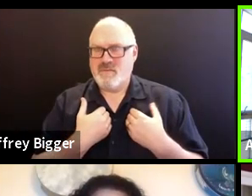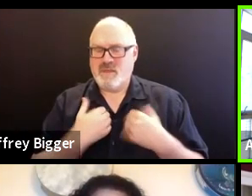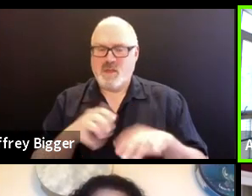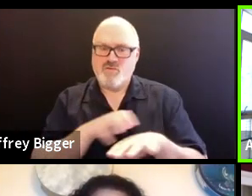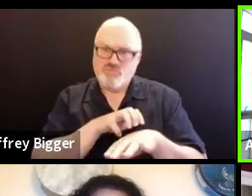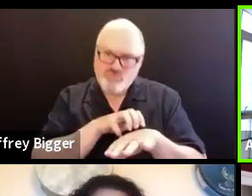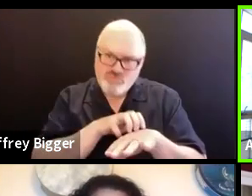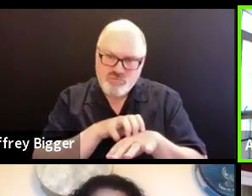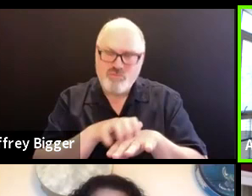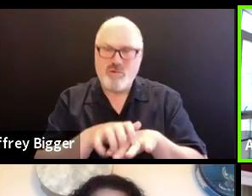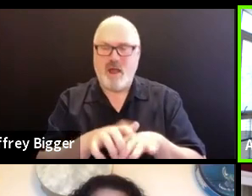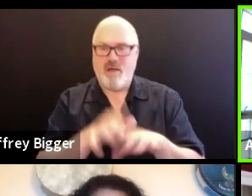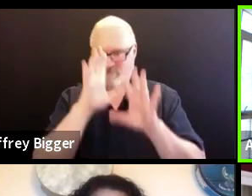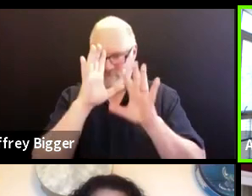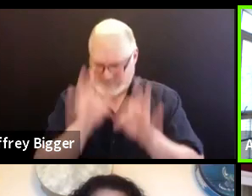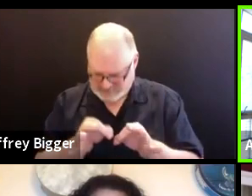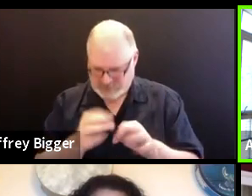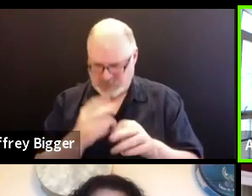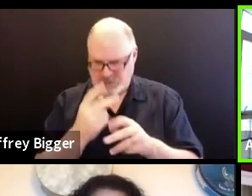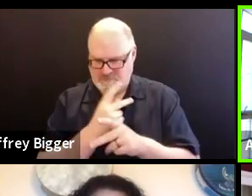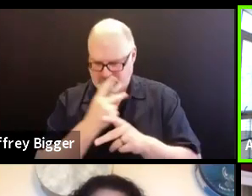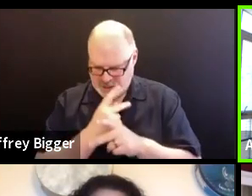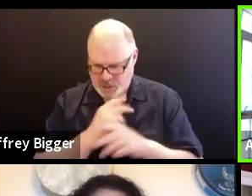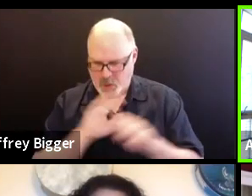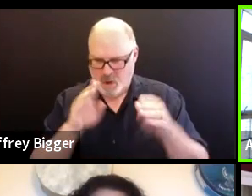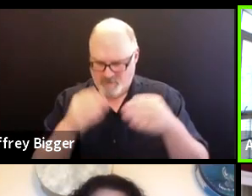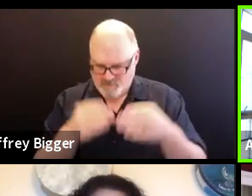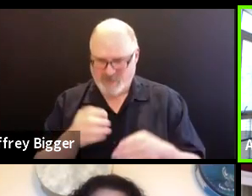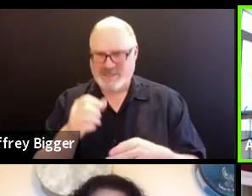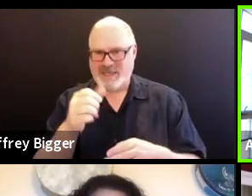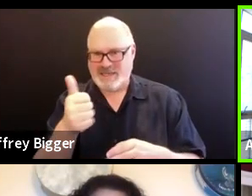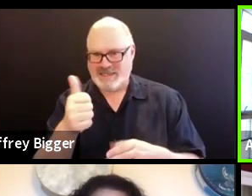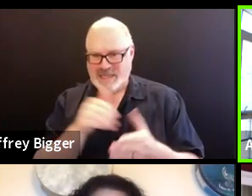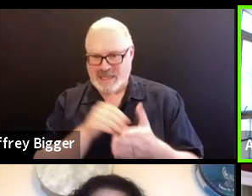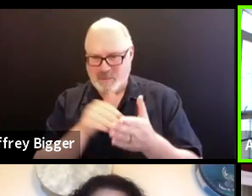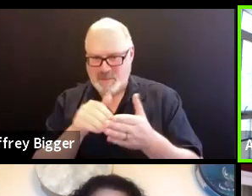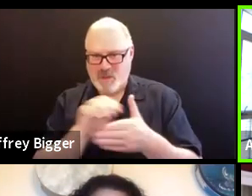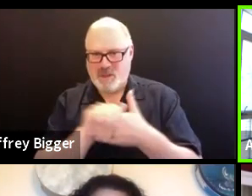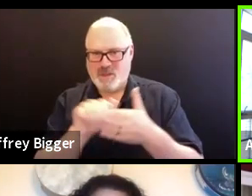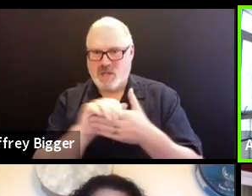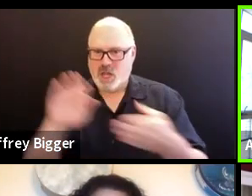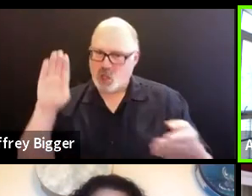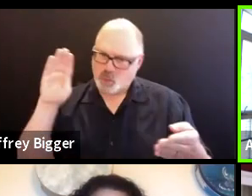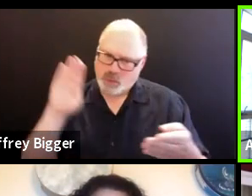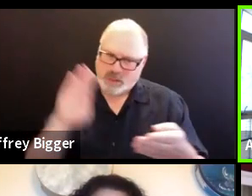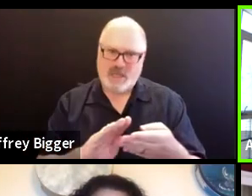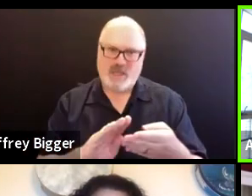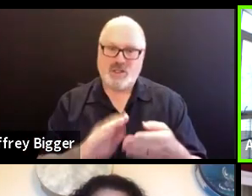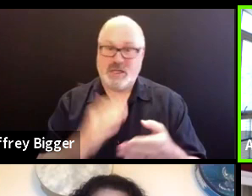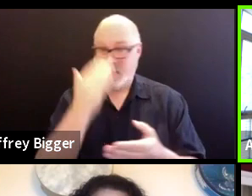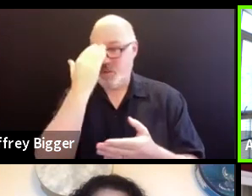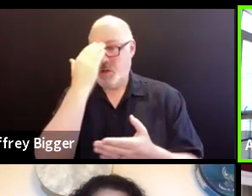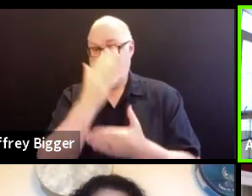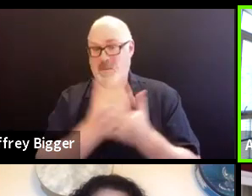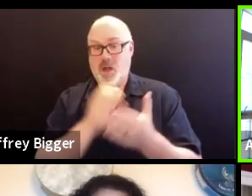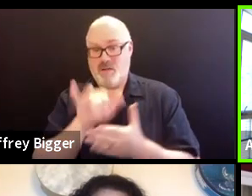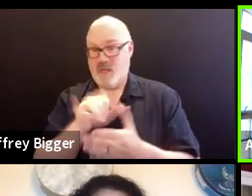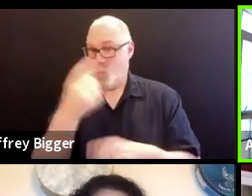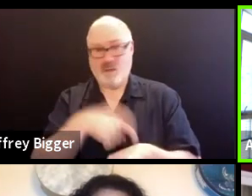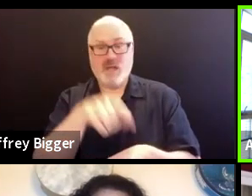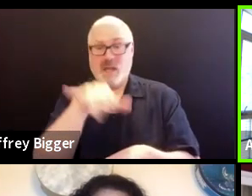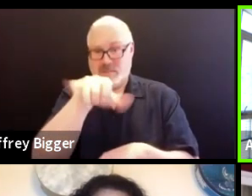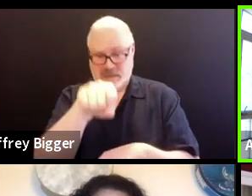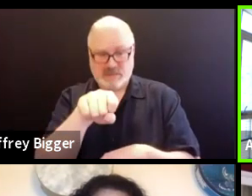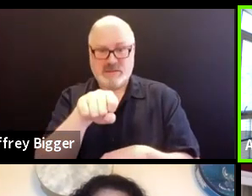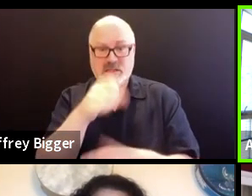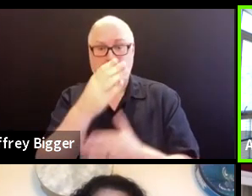of the envelope decision that we're going to be focusing on a $10 million reduction, knowing full well that, you know, part of that's going to be one time